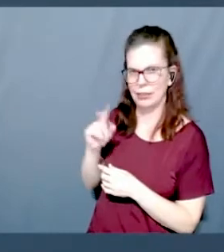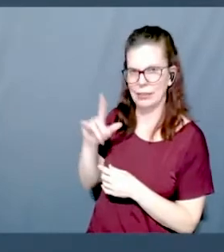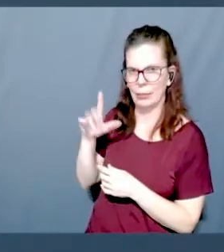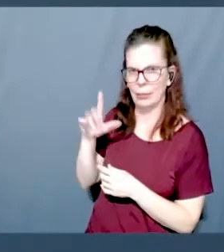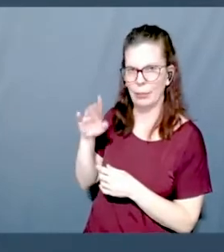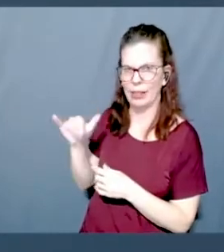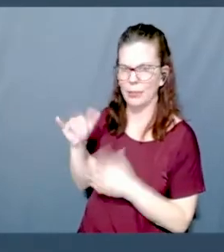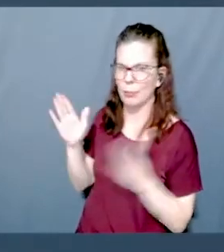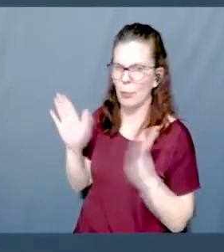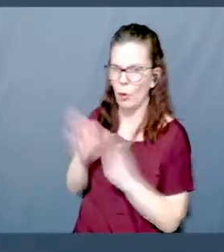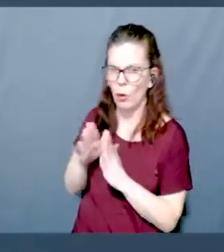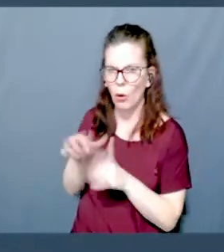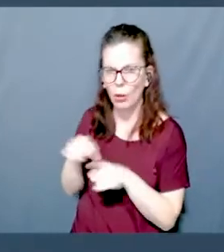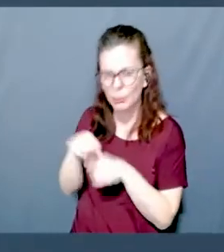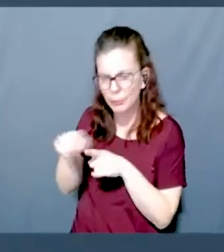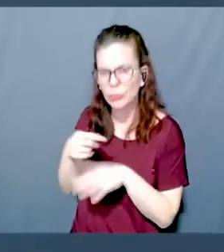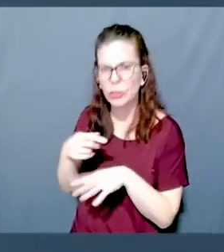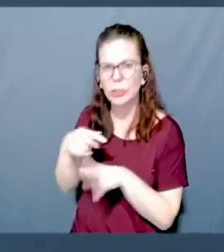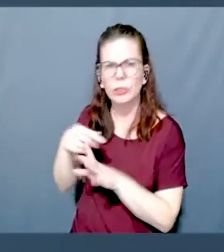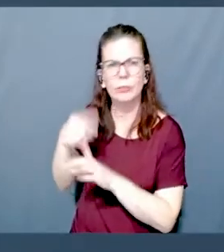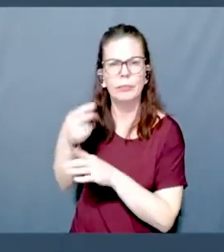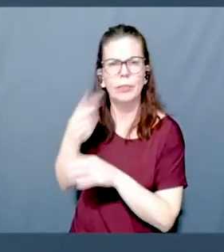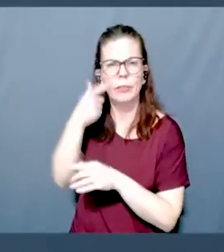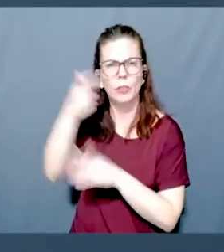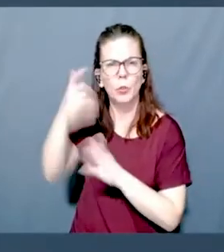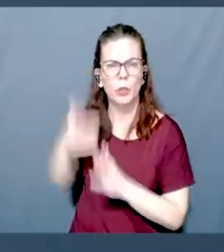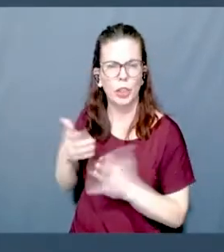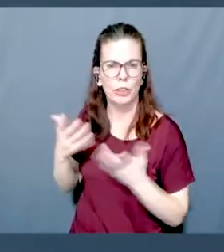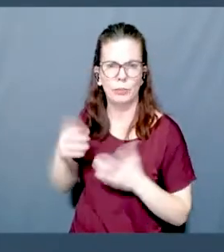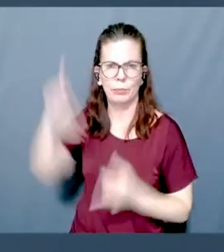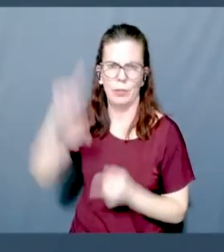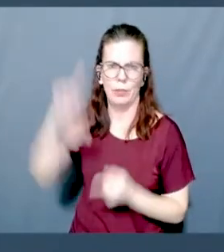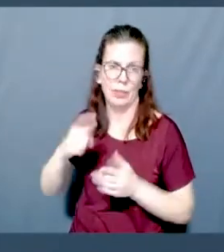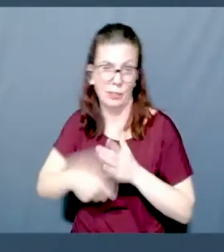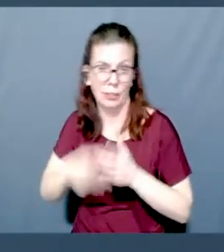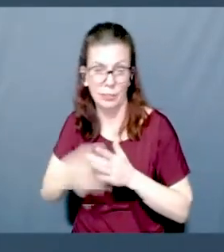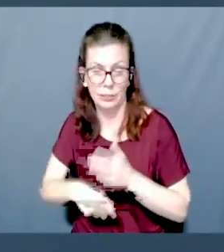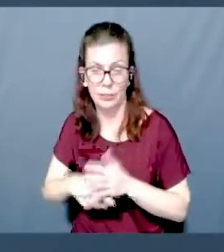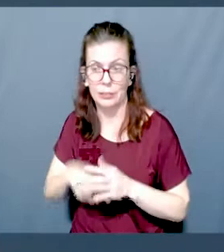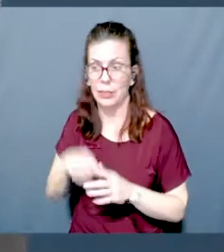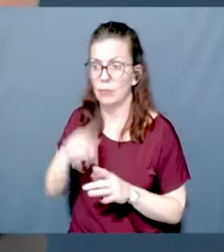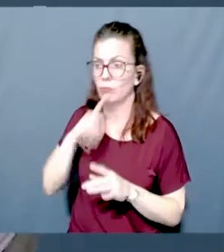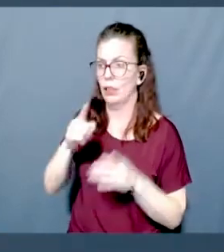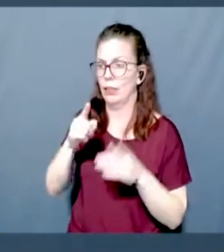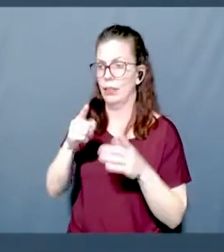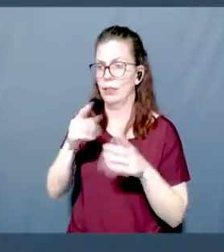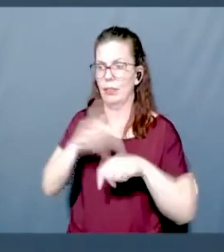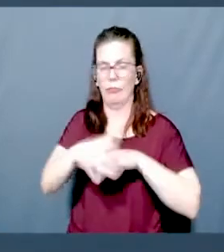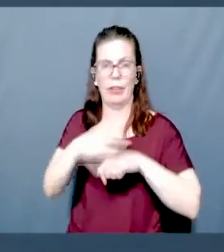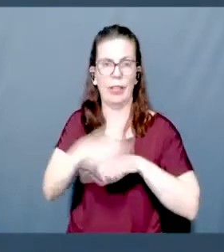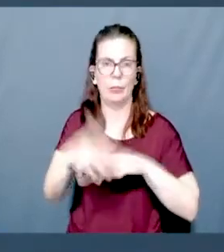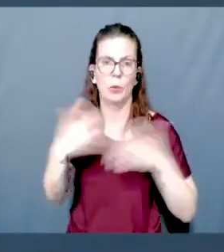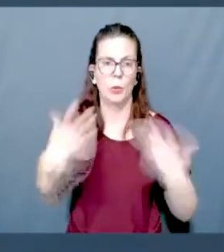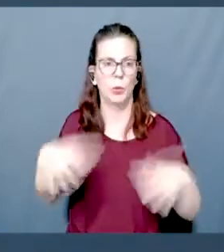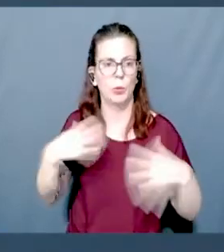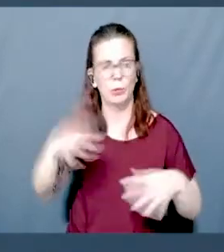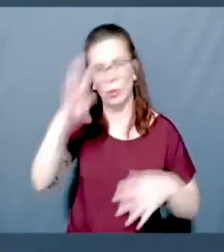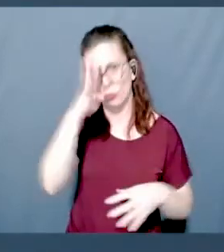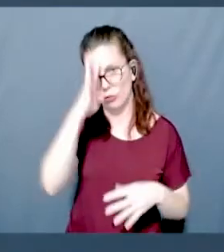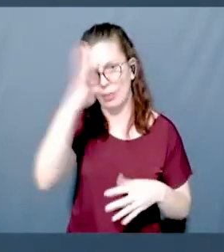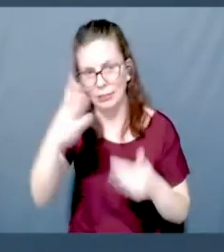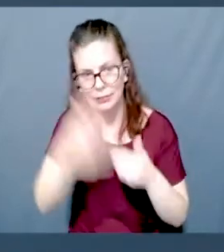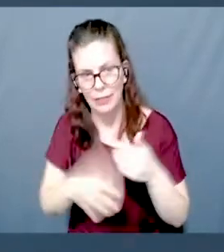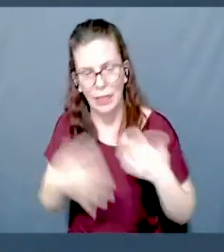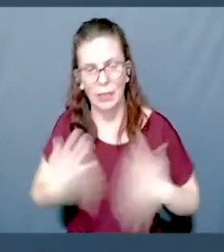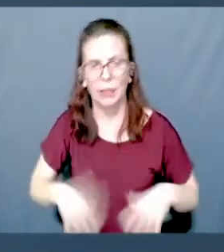specialized viewer experiences at a much lower cost, and now that really opens up the creative side of the business to be really